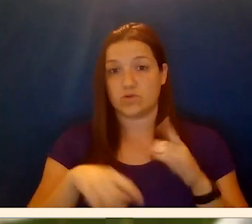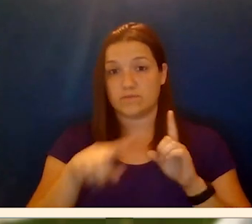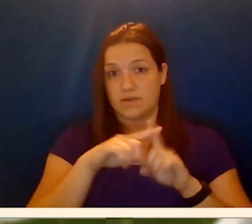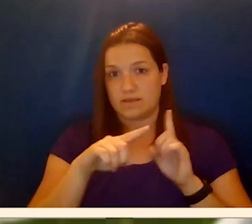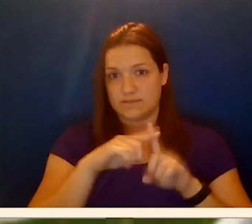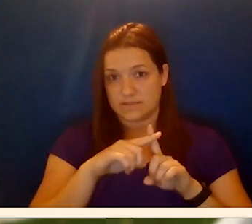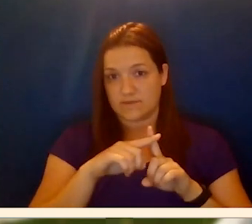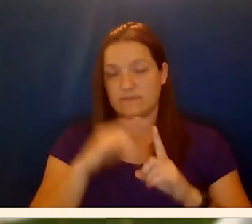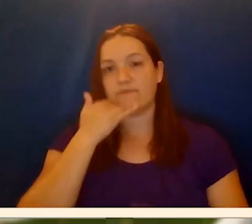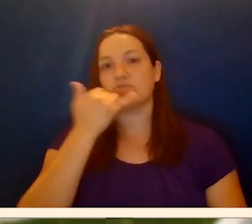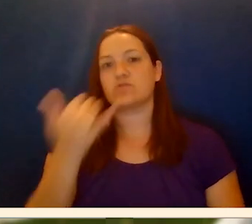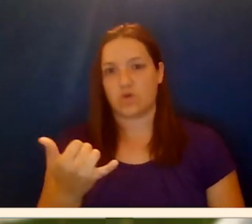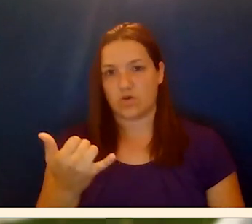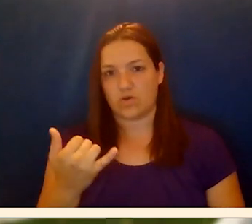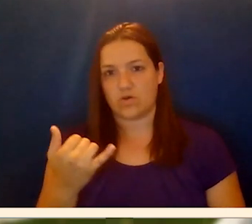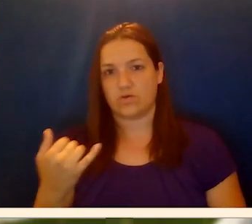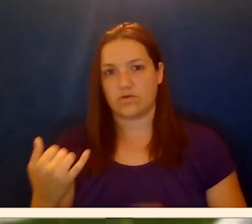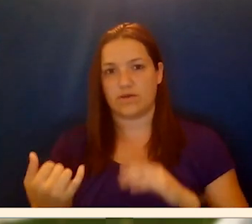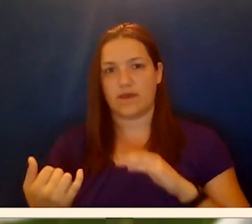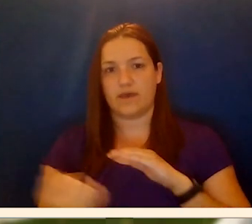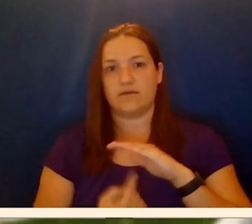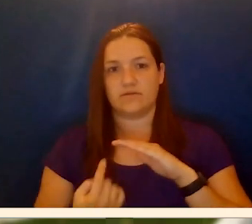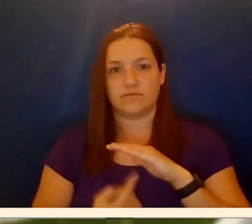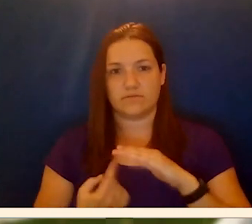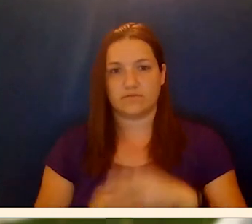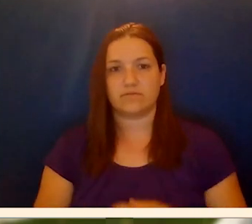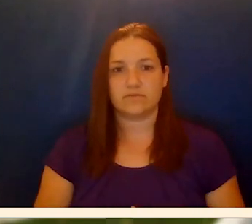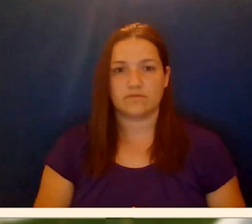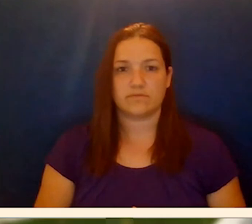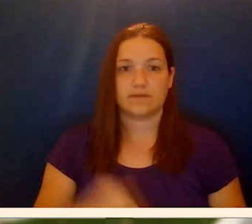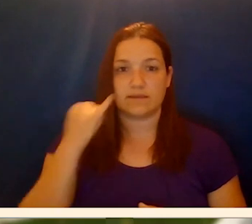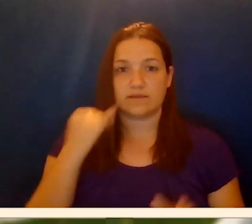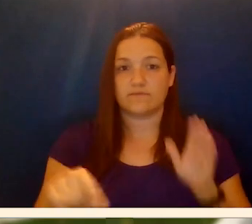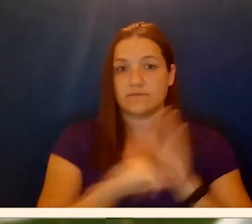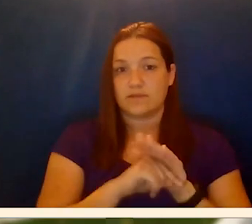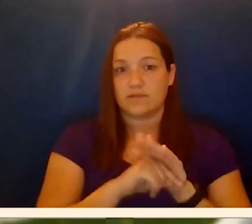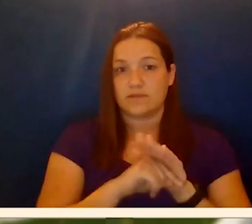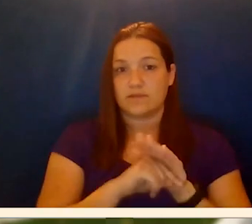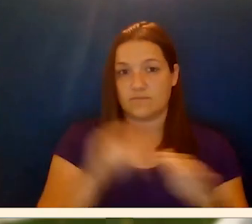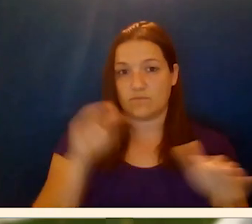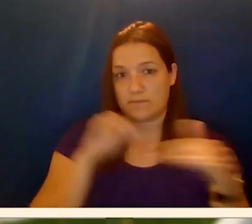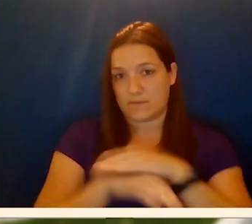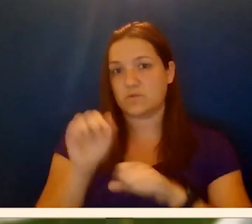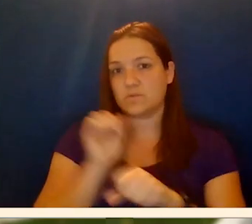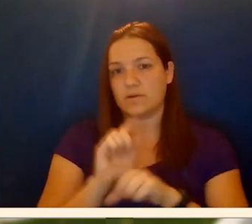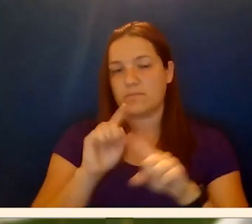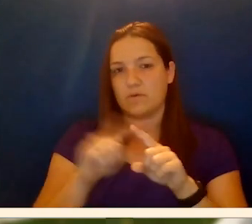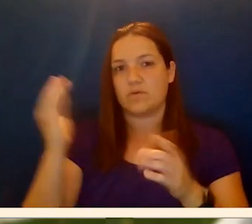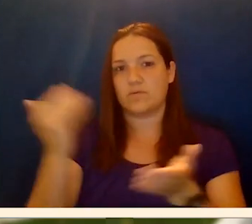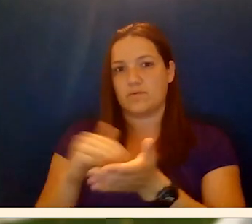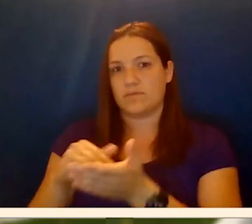day period. If they're negative, then they will come into work. But they will repeat that every Monday and Thursday, every